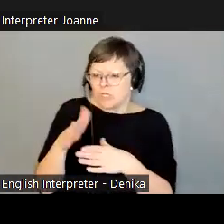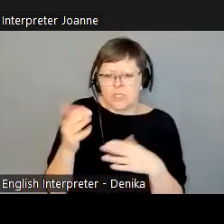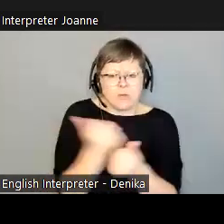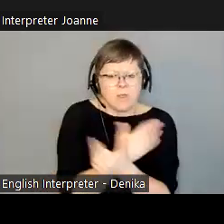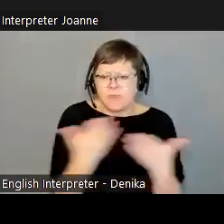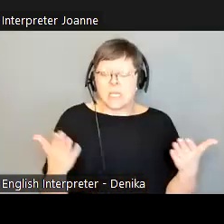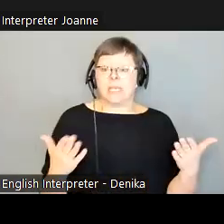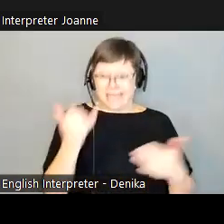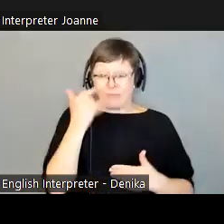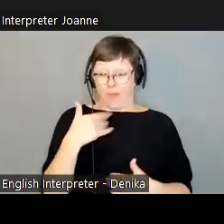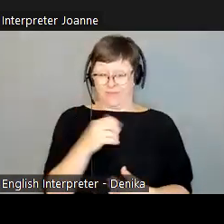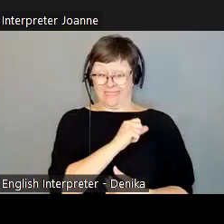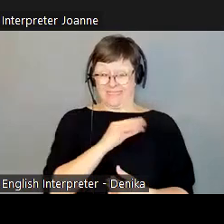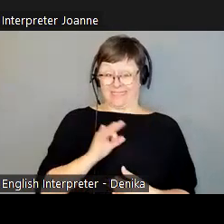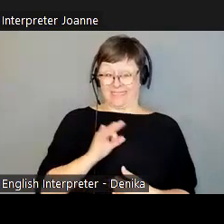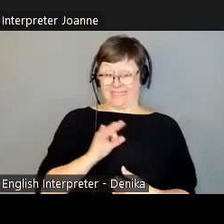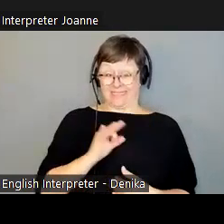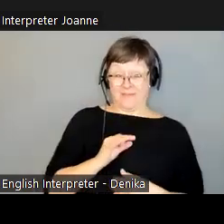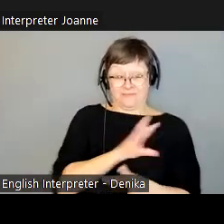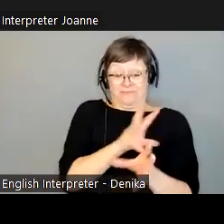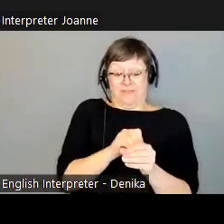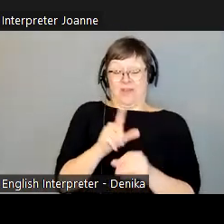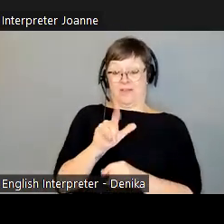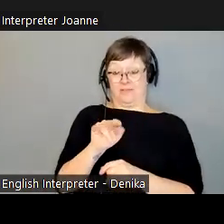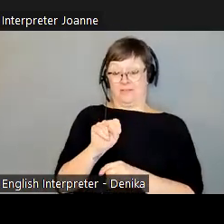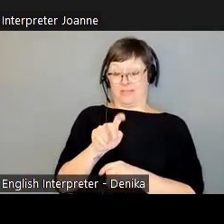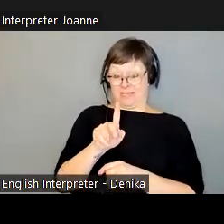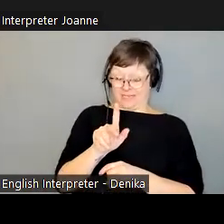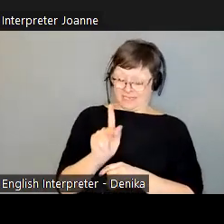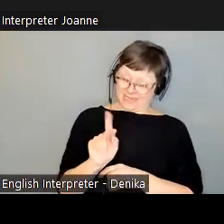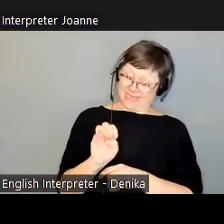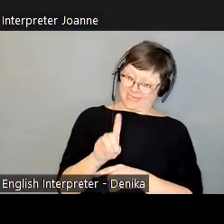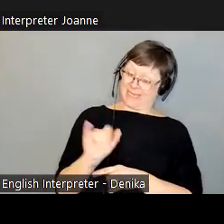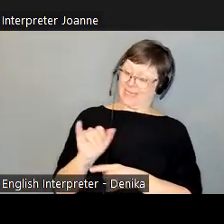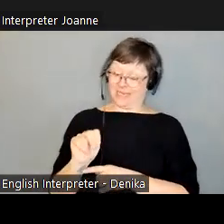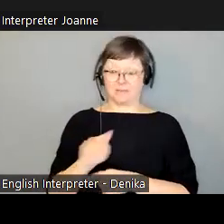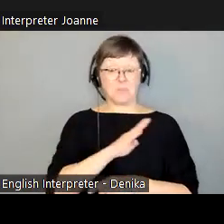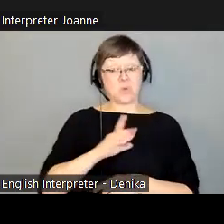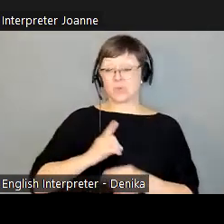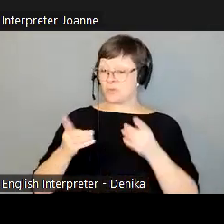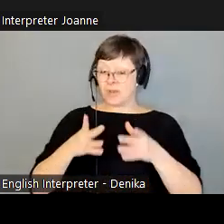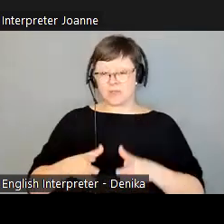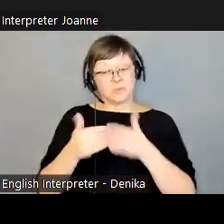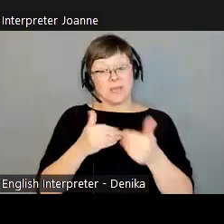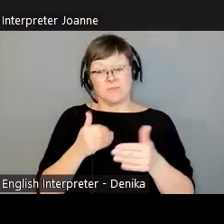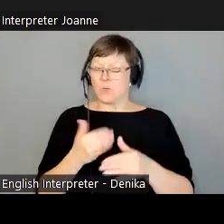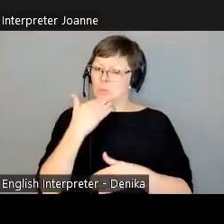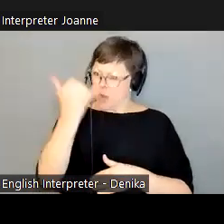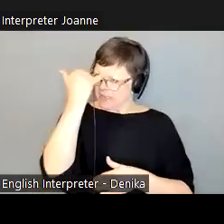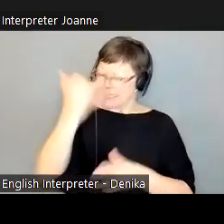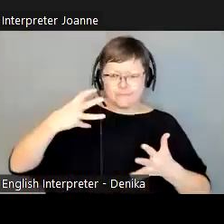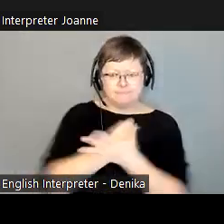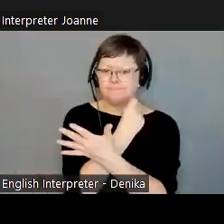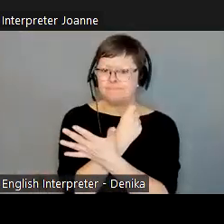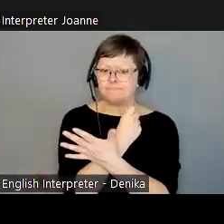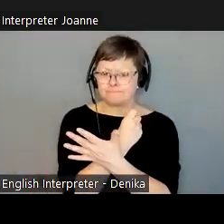staff on LinkedIn, if you have board of directors, anything, utilize that to your